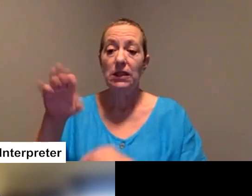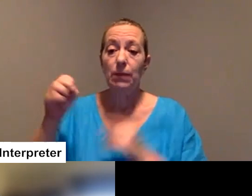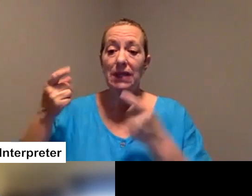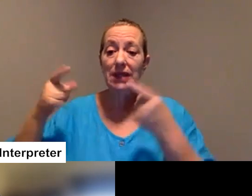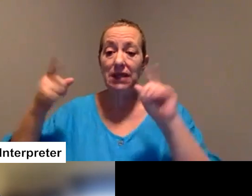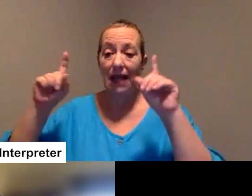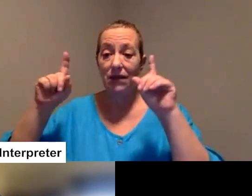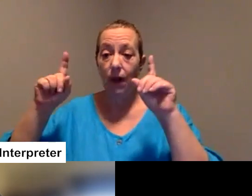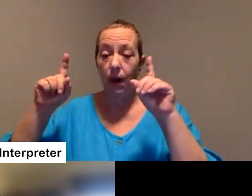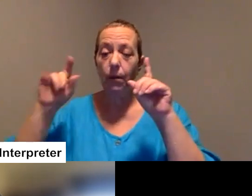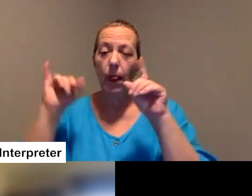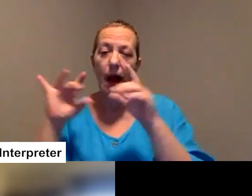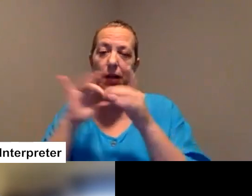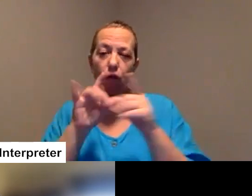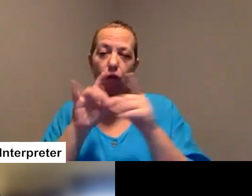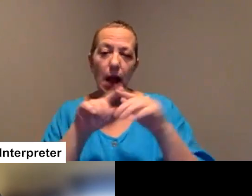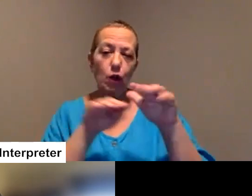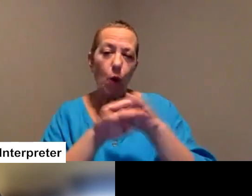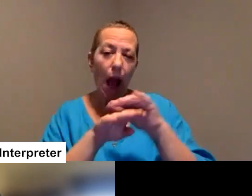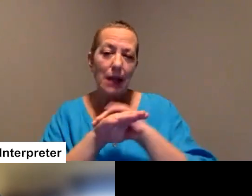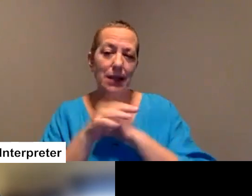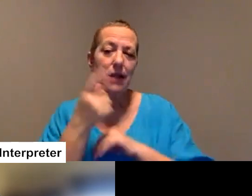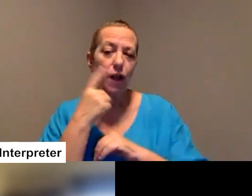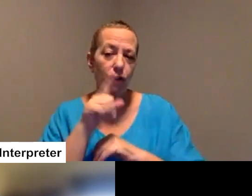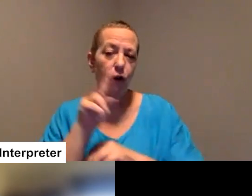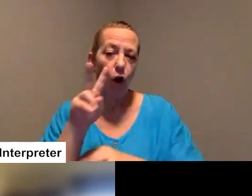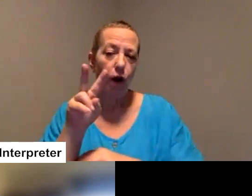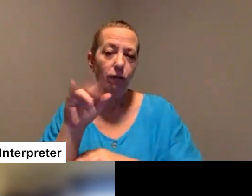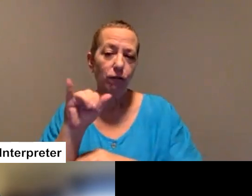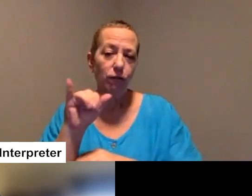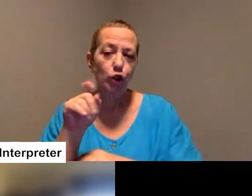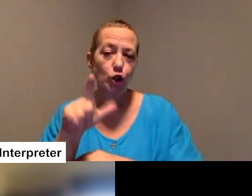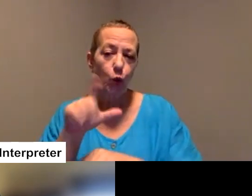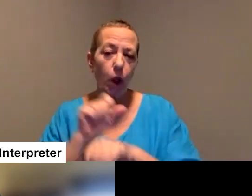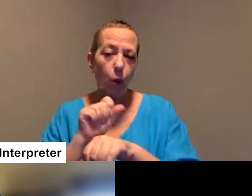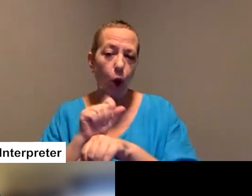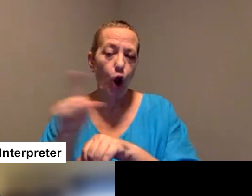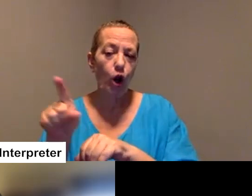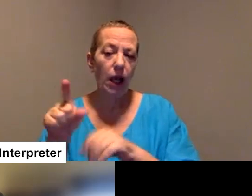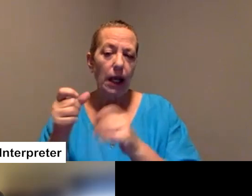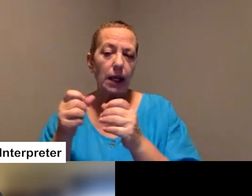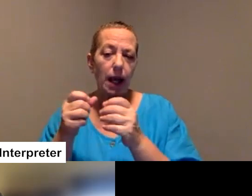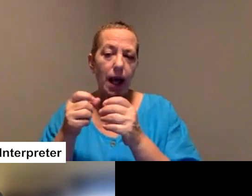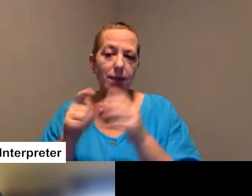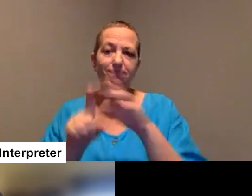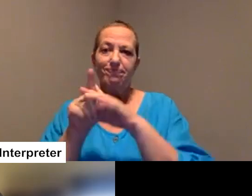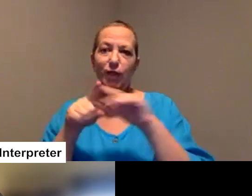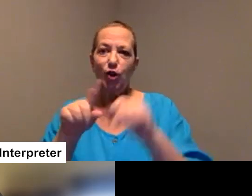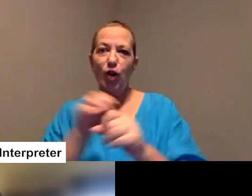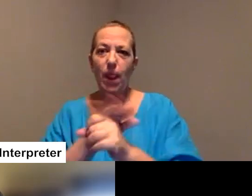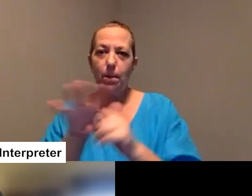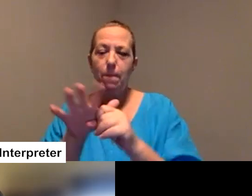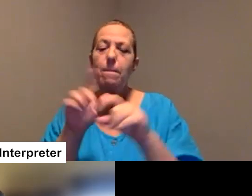to access doing virtual work, and it came out during the pandemic, but it is about communication access and